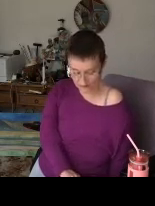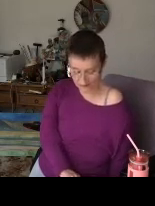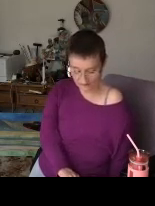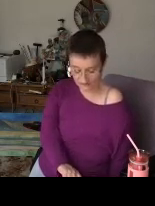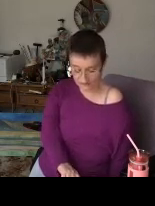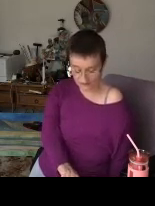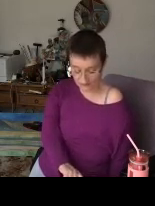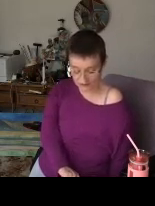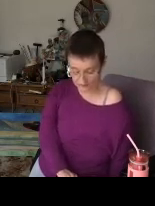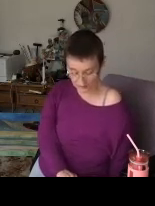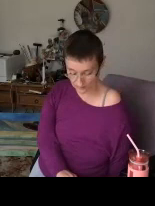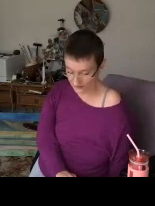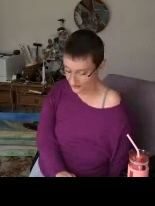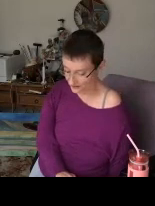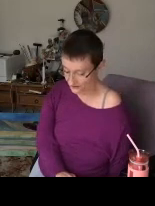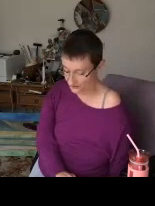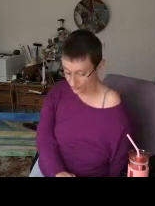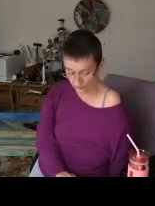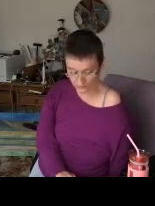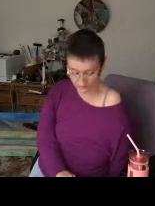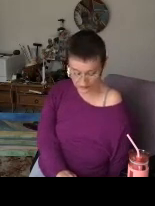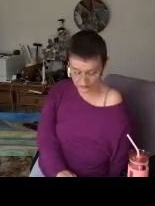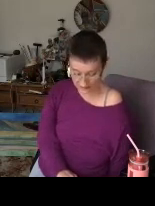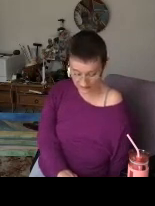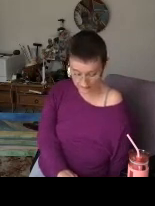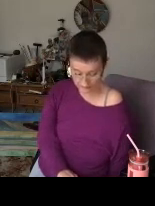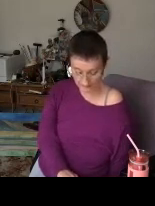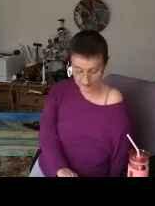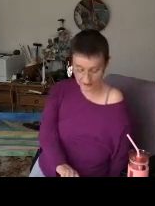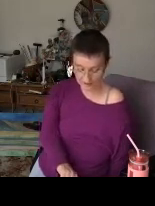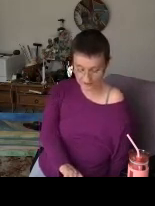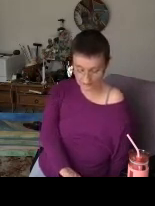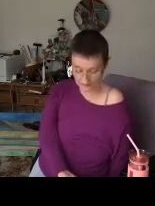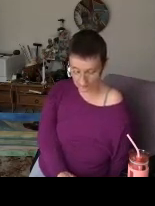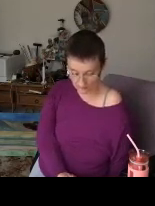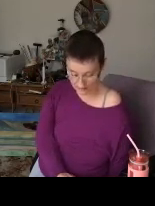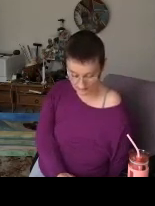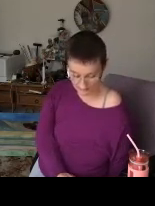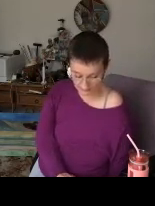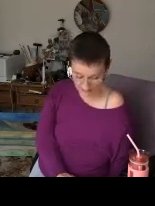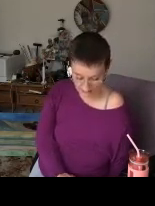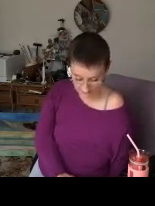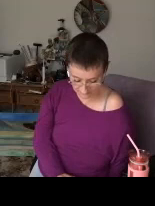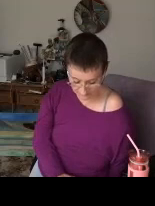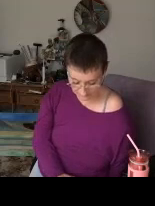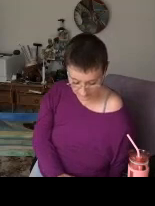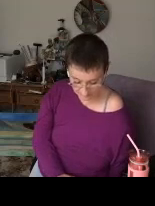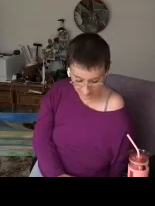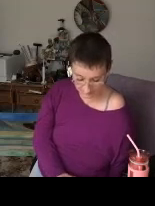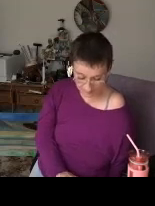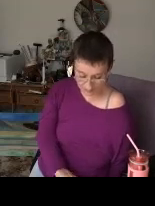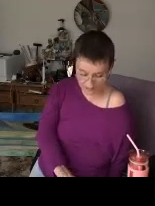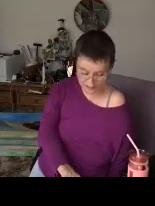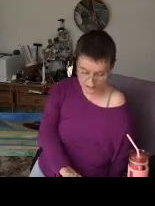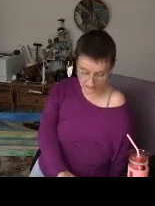my studio. So this little painting is called Redress, and there was a film made of the making of this,